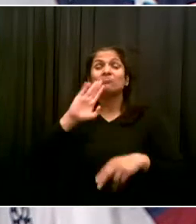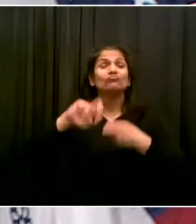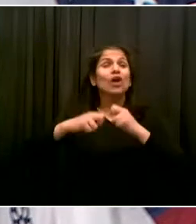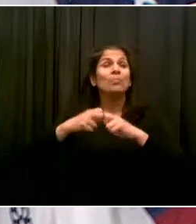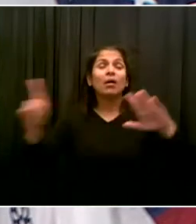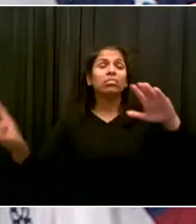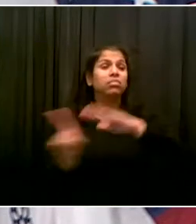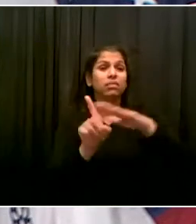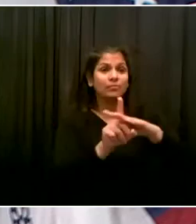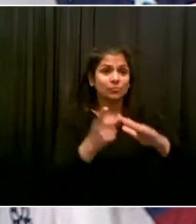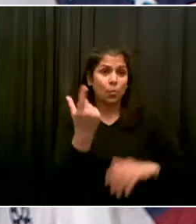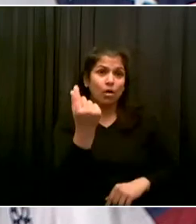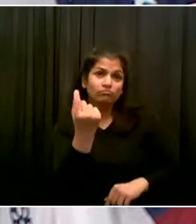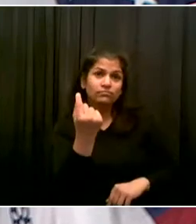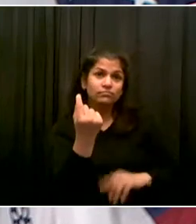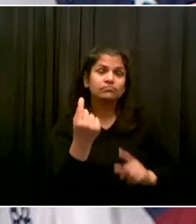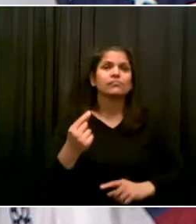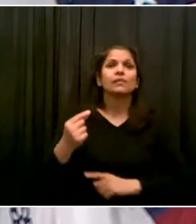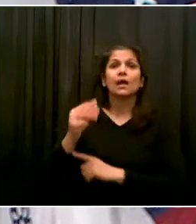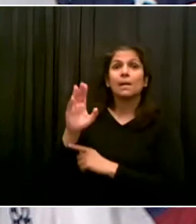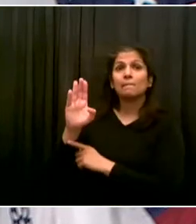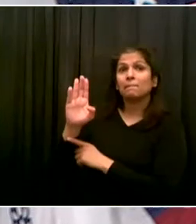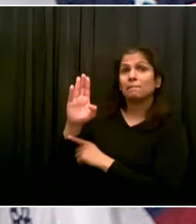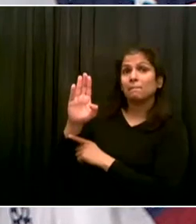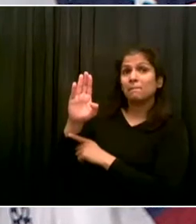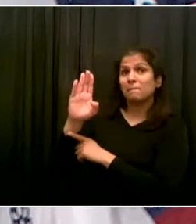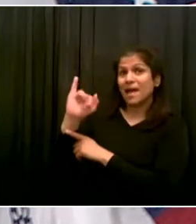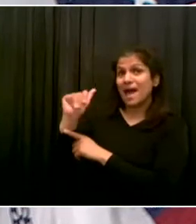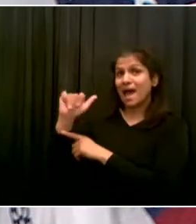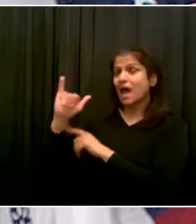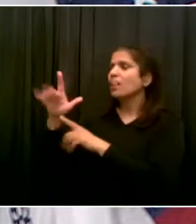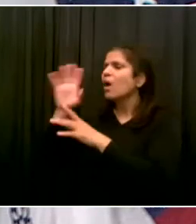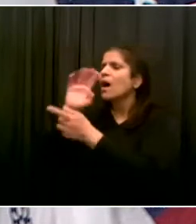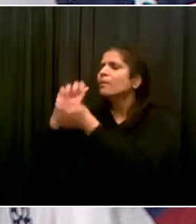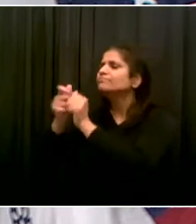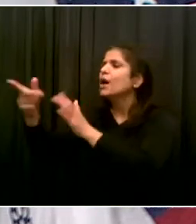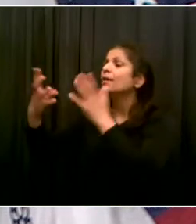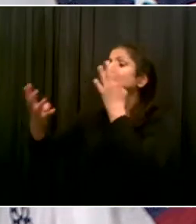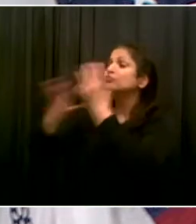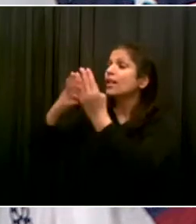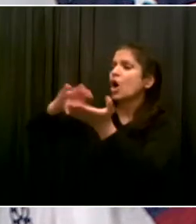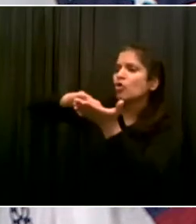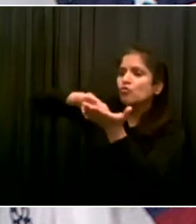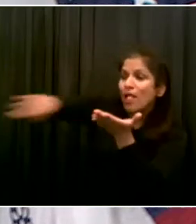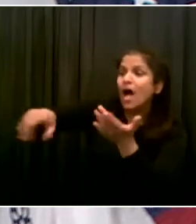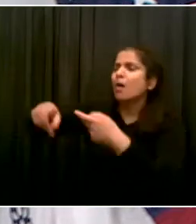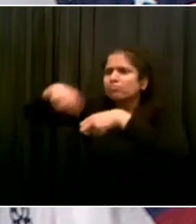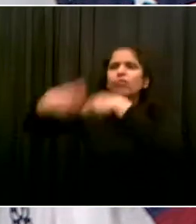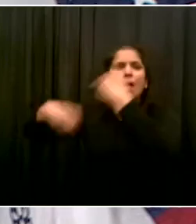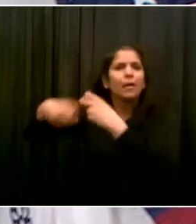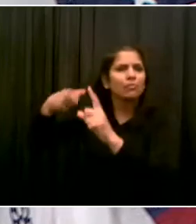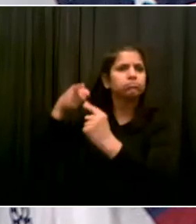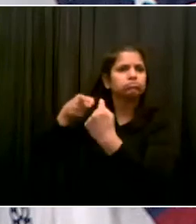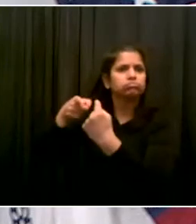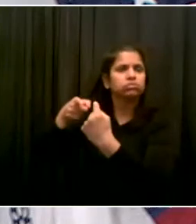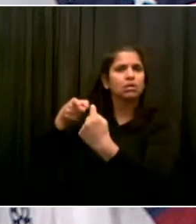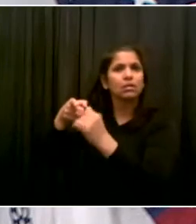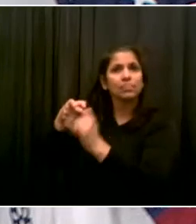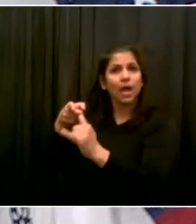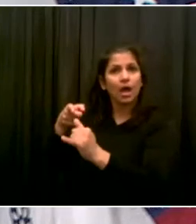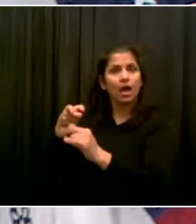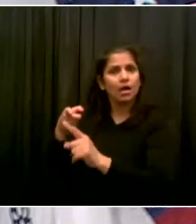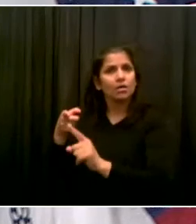surge. So we're now, give or take, a year into the shooting surge. When are you going to have an answer that actually fixes the